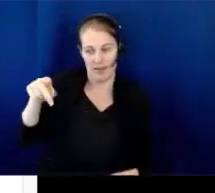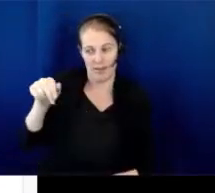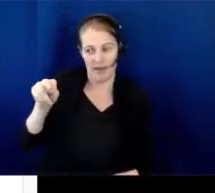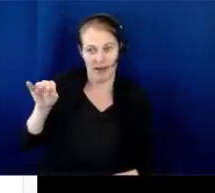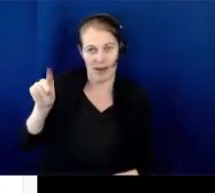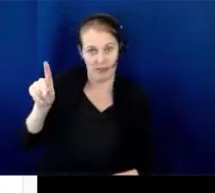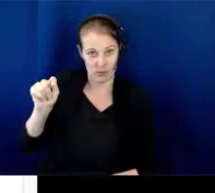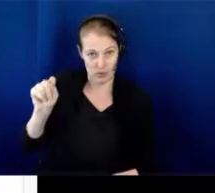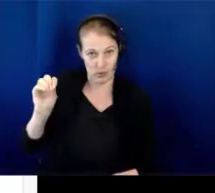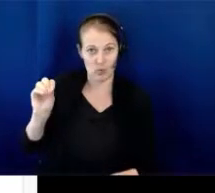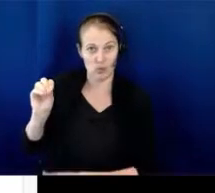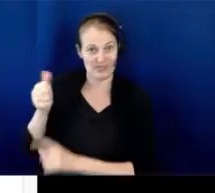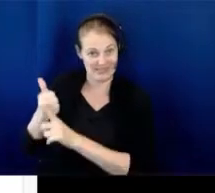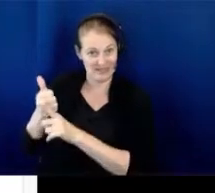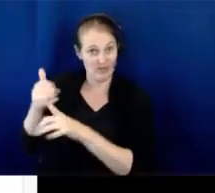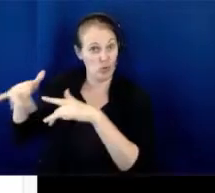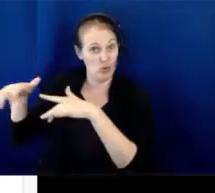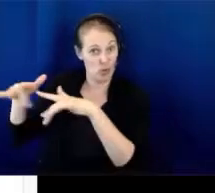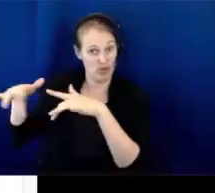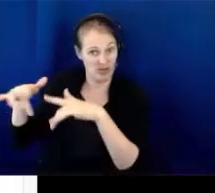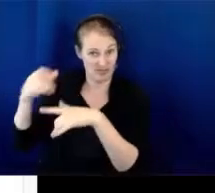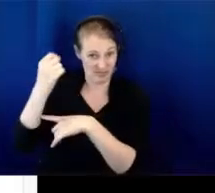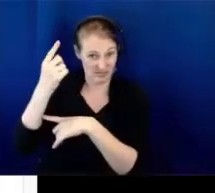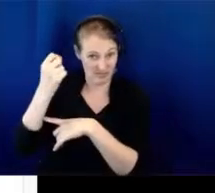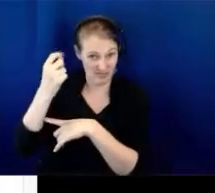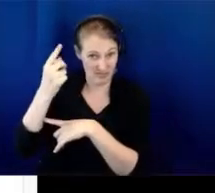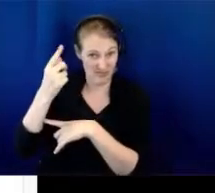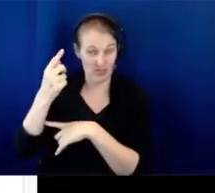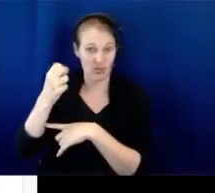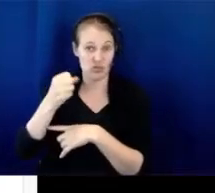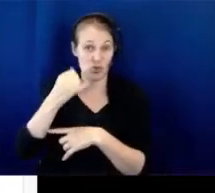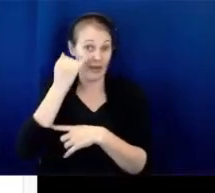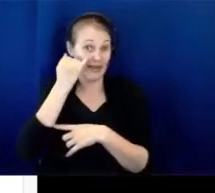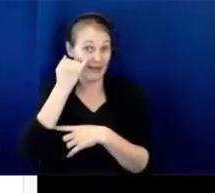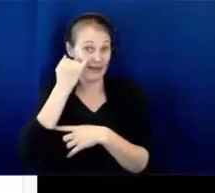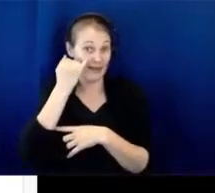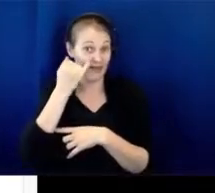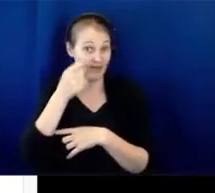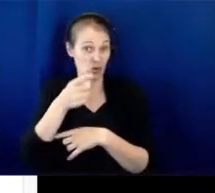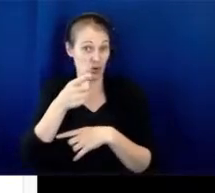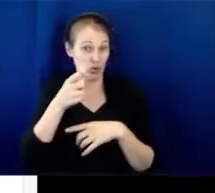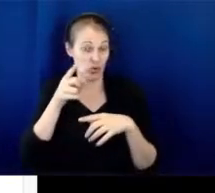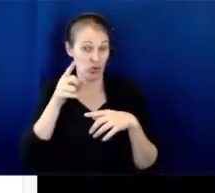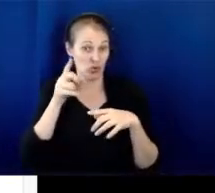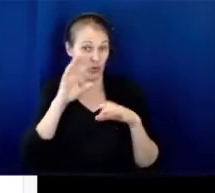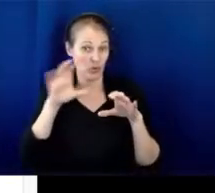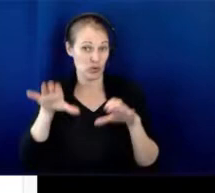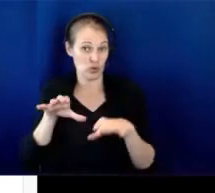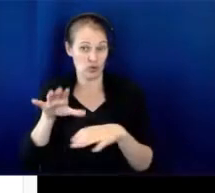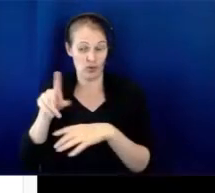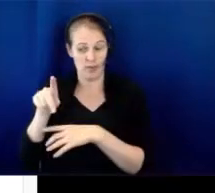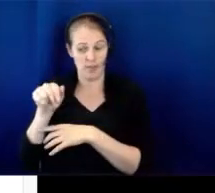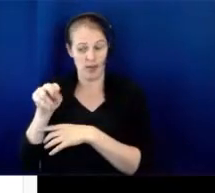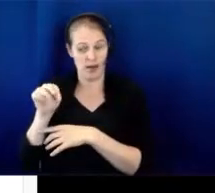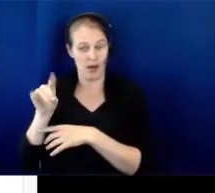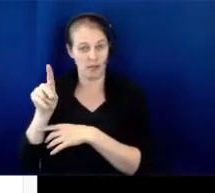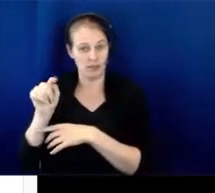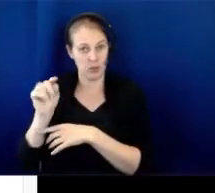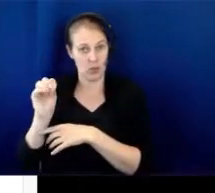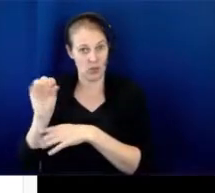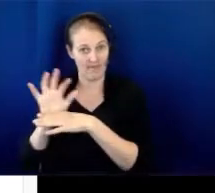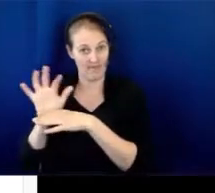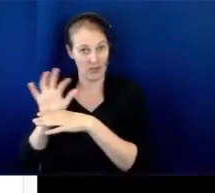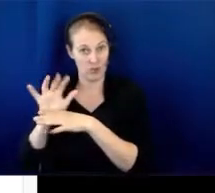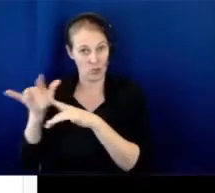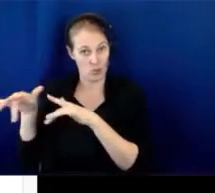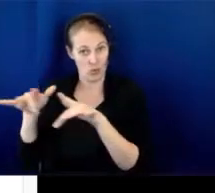recording. So you want to make sure that if you're going to do a Panopto video or recording, you do want to do it